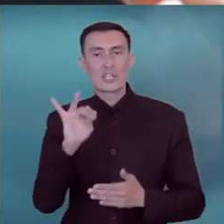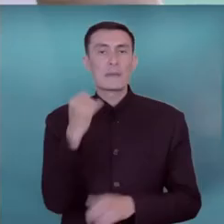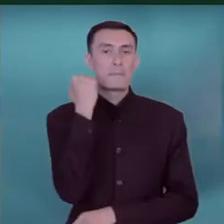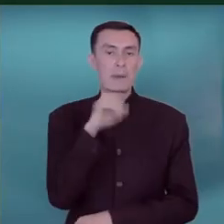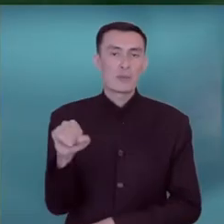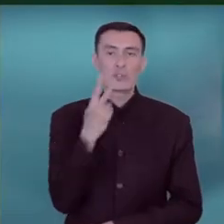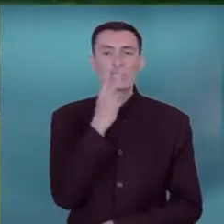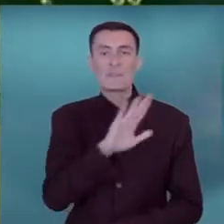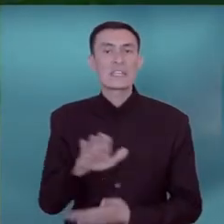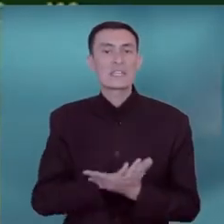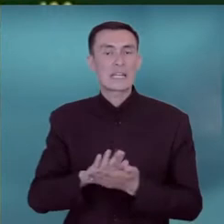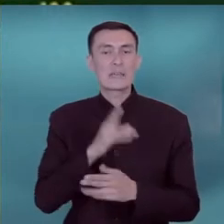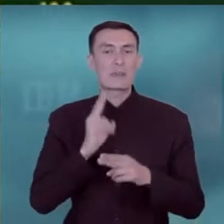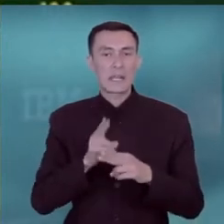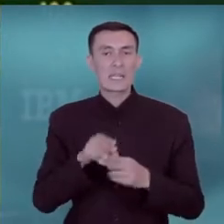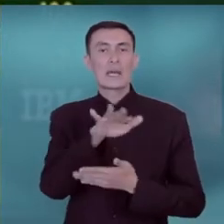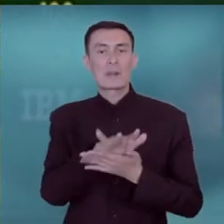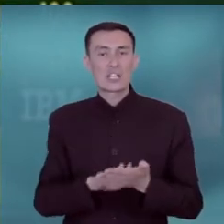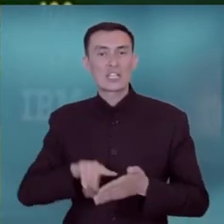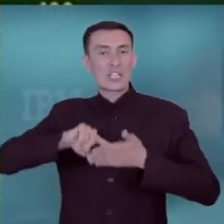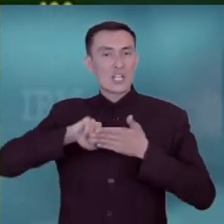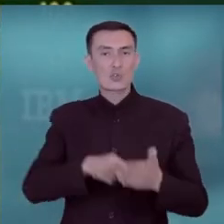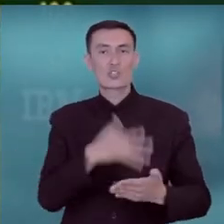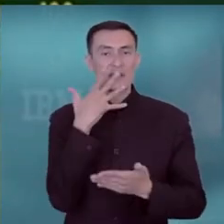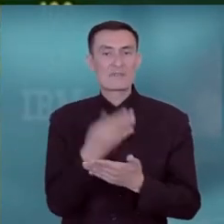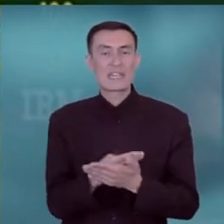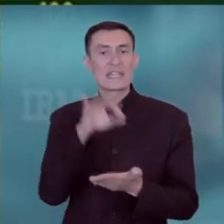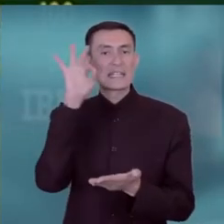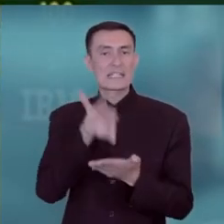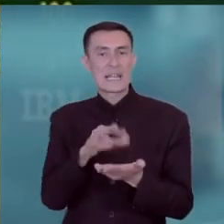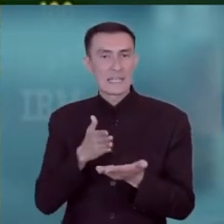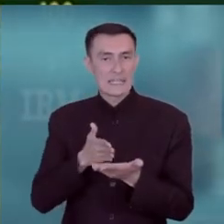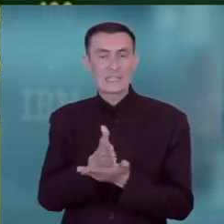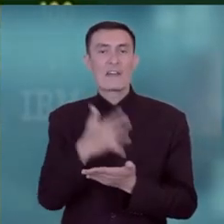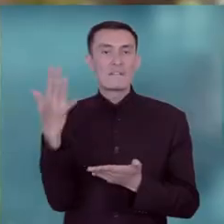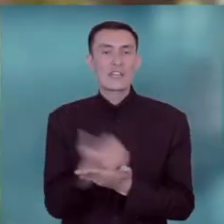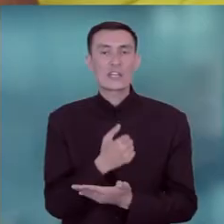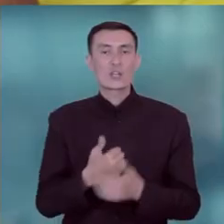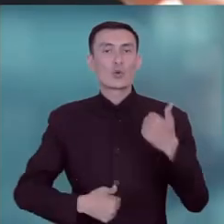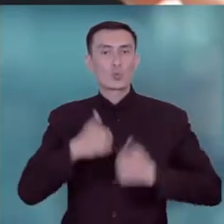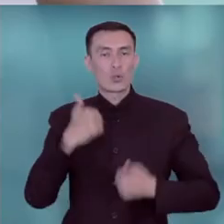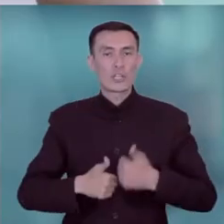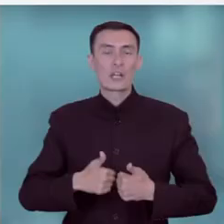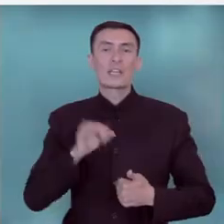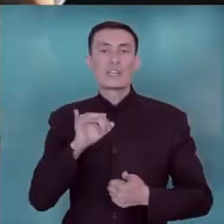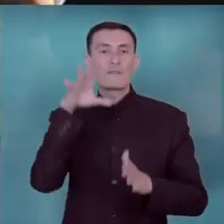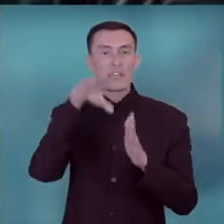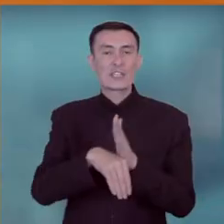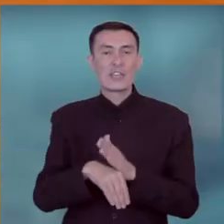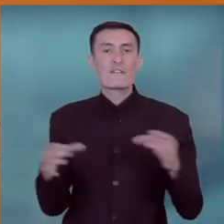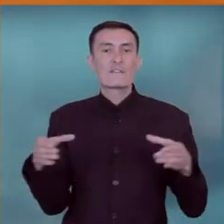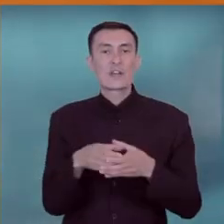continues to pursue her top goal steadily, to win the Grand Slam tournament and join the world's top 10 ranked tennis